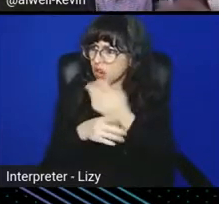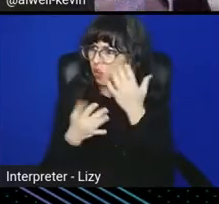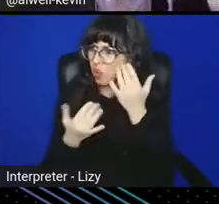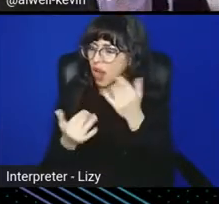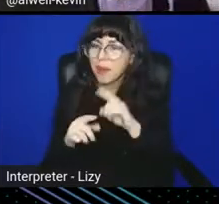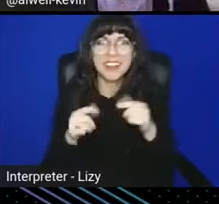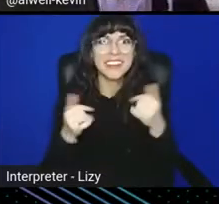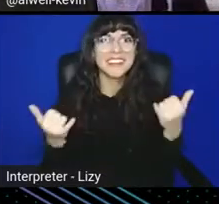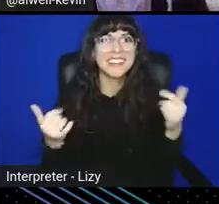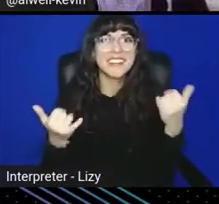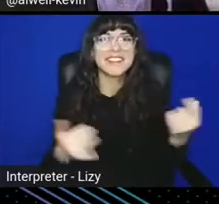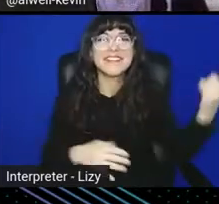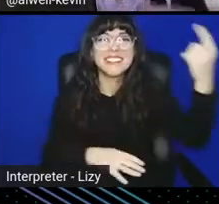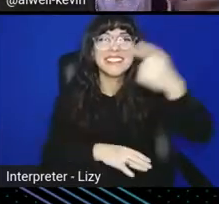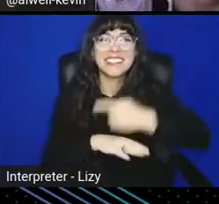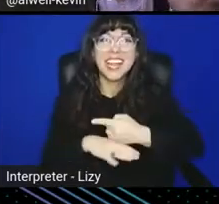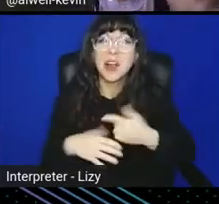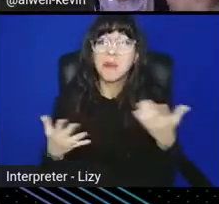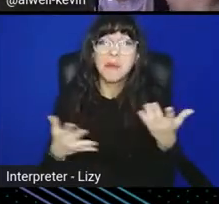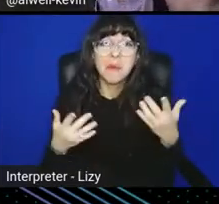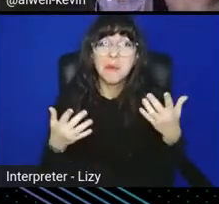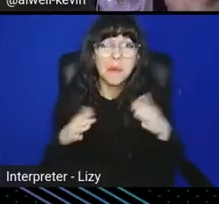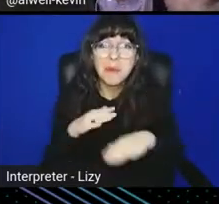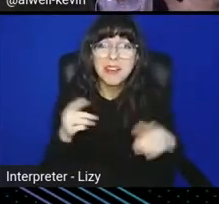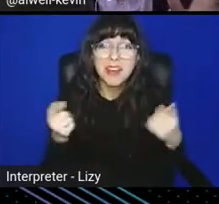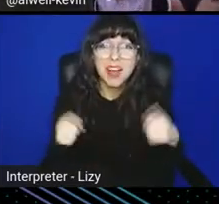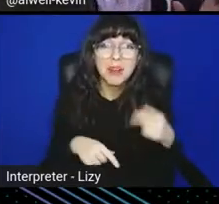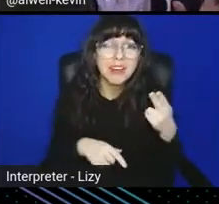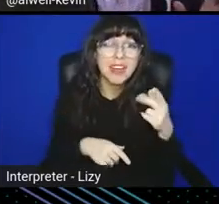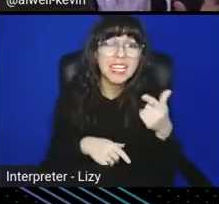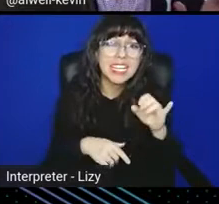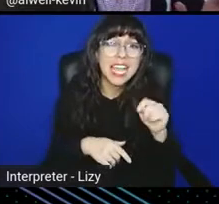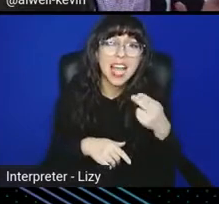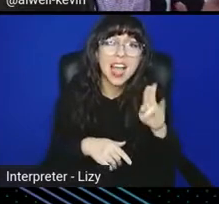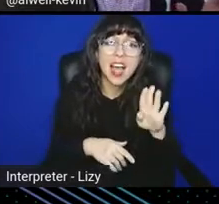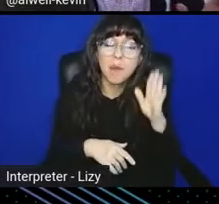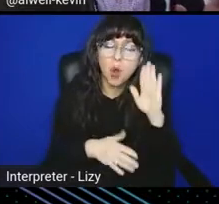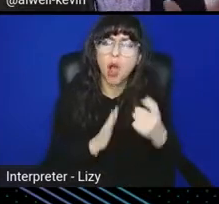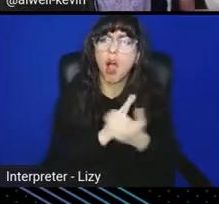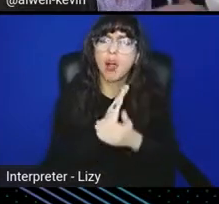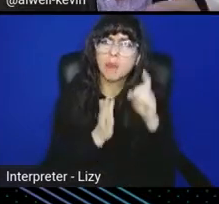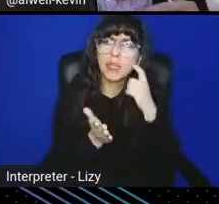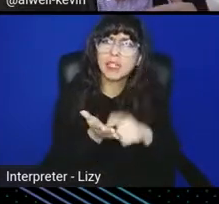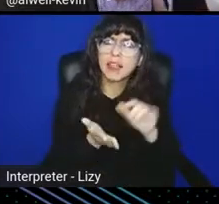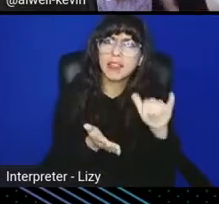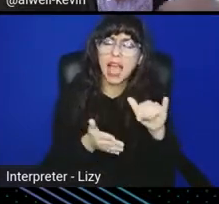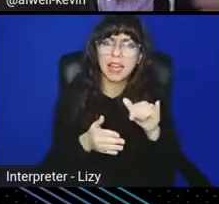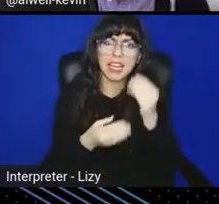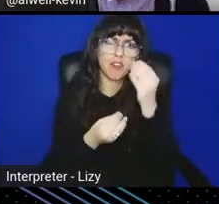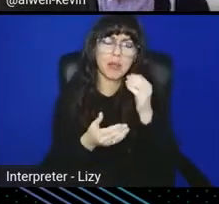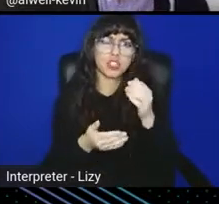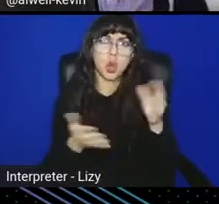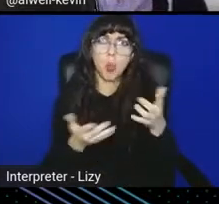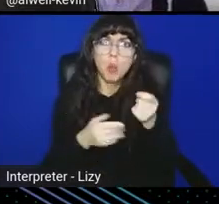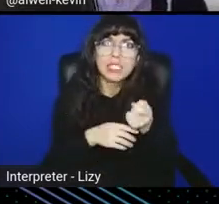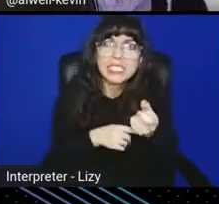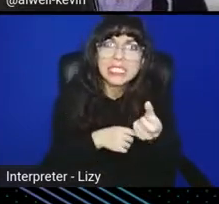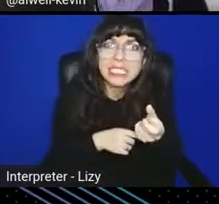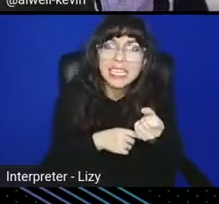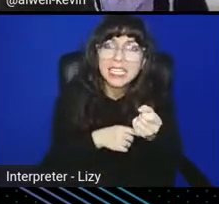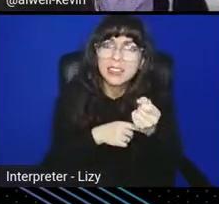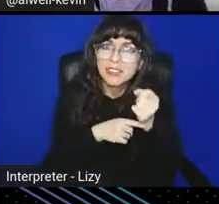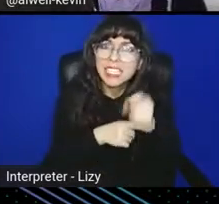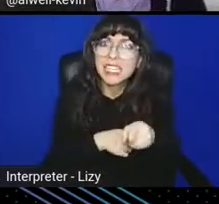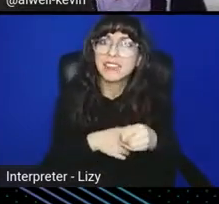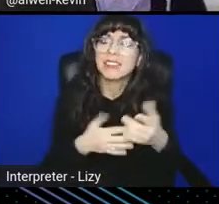today, what would basically happen is GitHub would automatically detect that credential has been leaked. It would privately communicate with the service provider